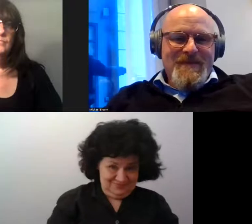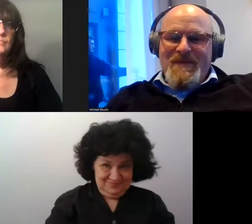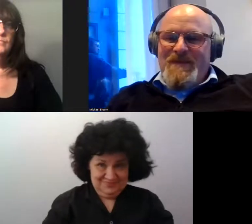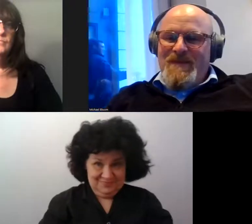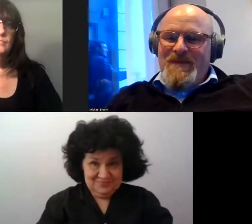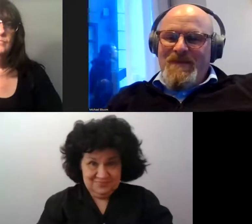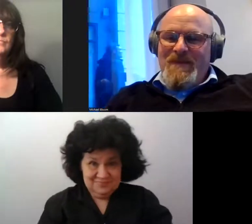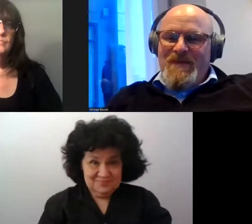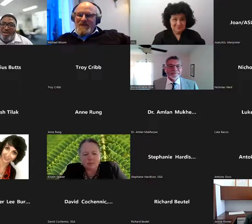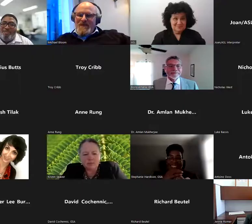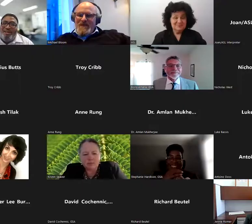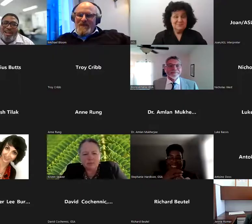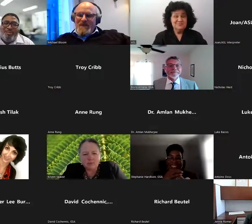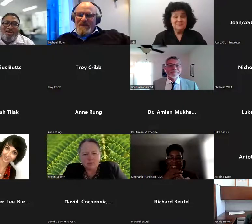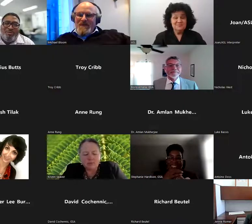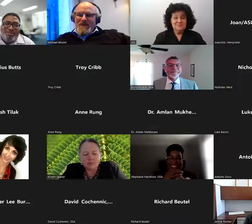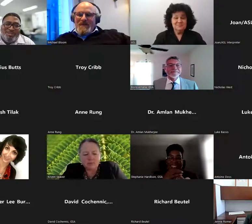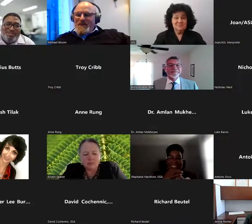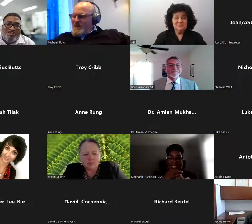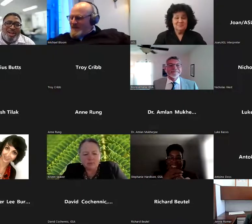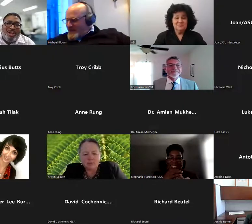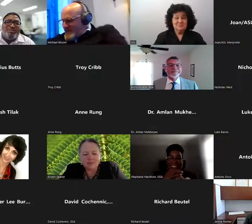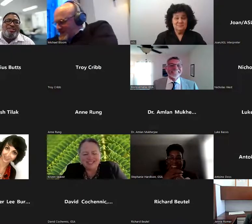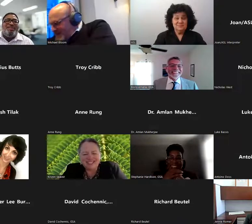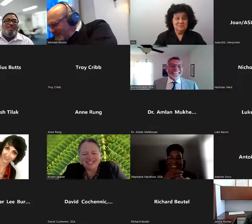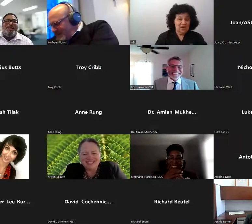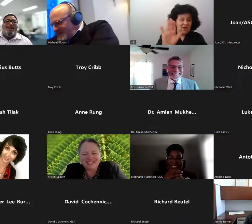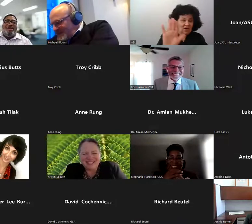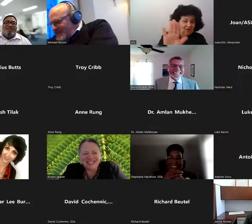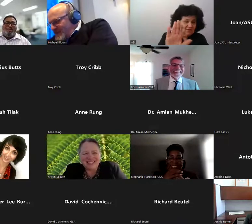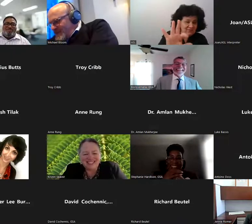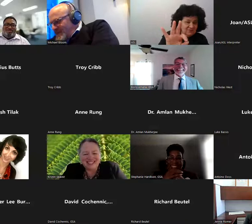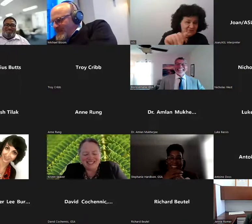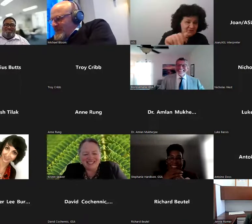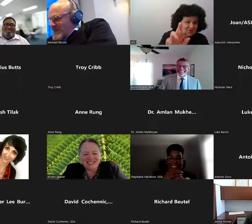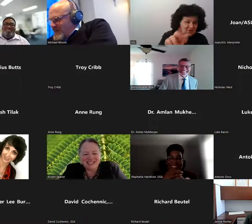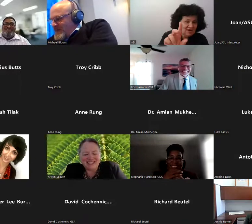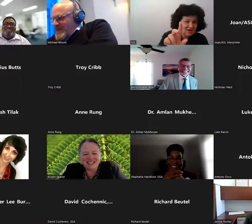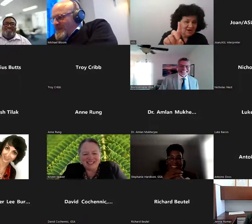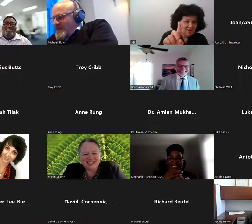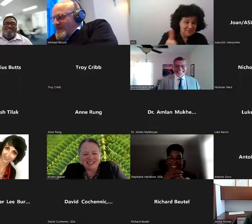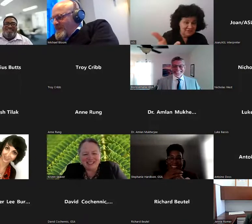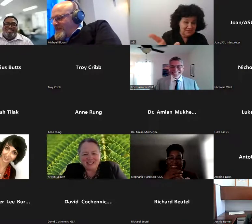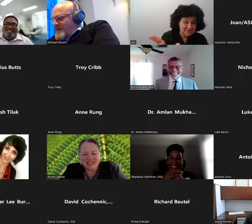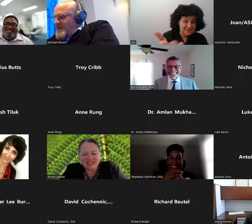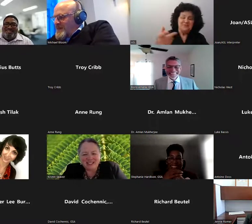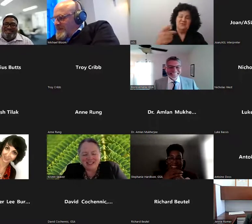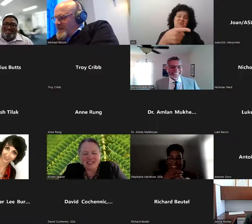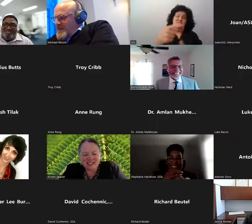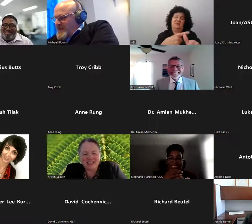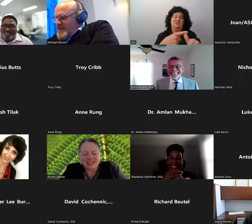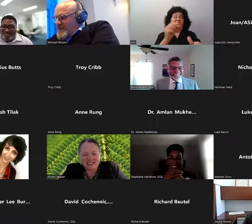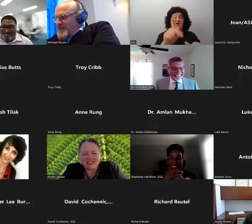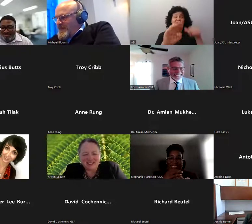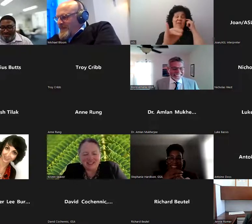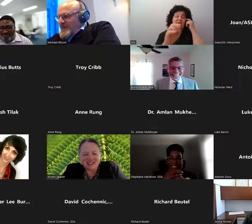Farad. No, I bow down to you, Mr. Steve. I bow down. Okay, so first, Michael, let me say thanks so